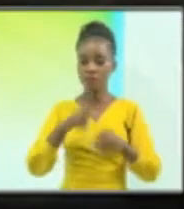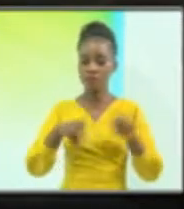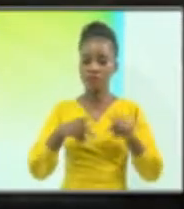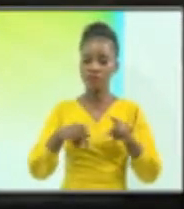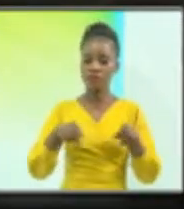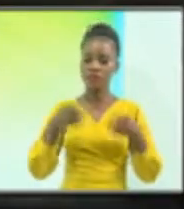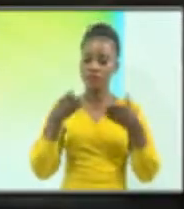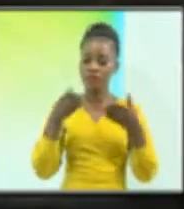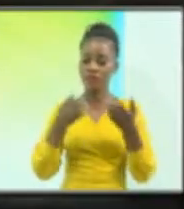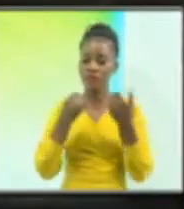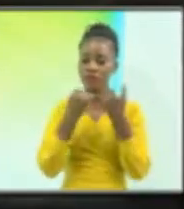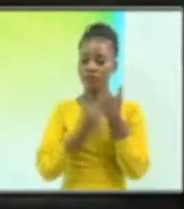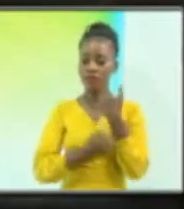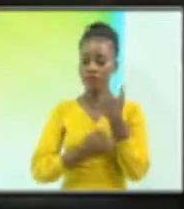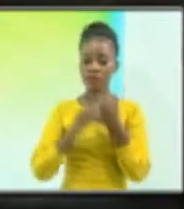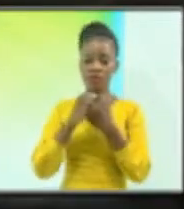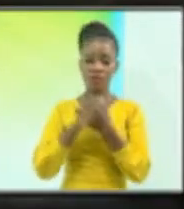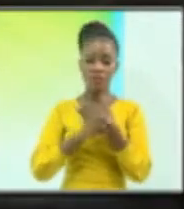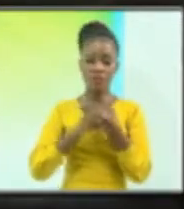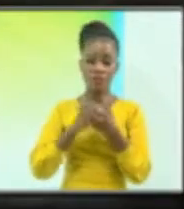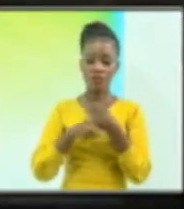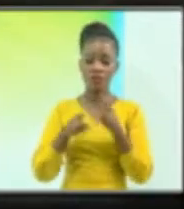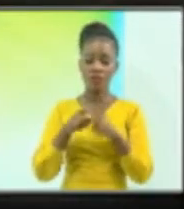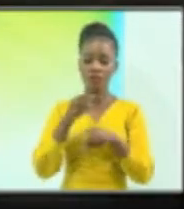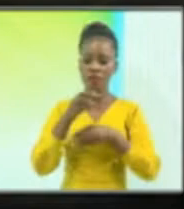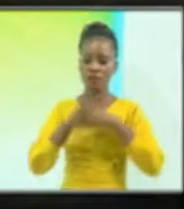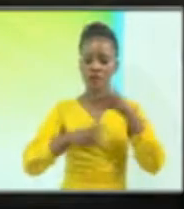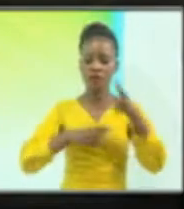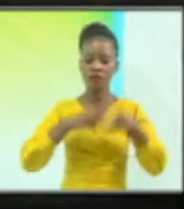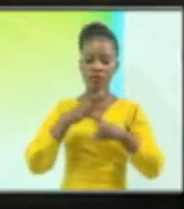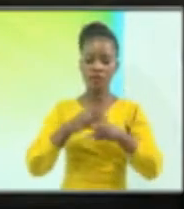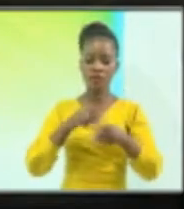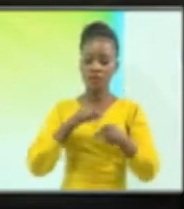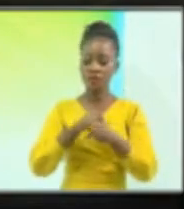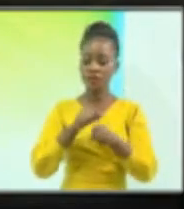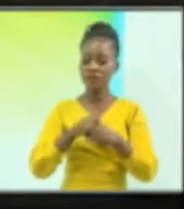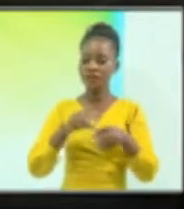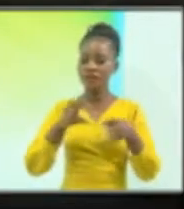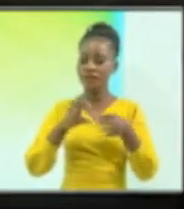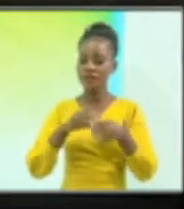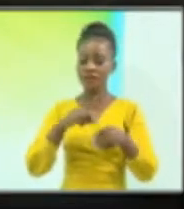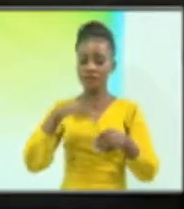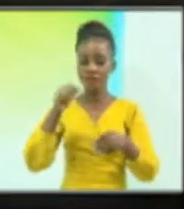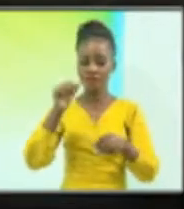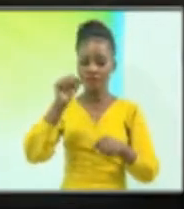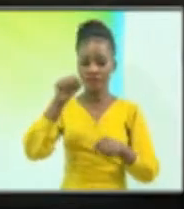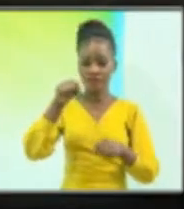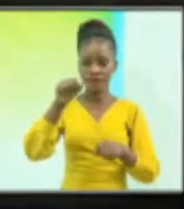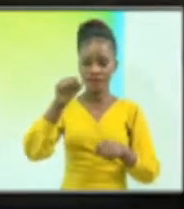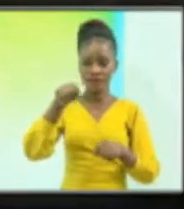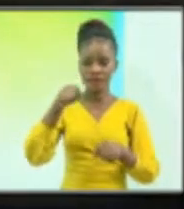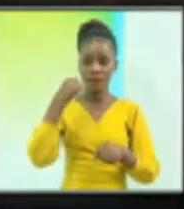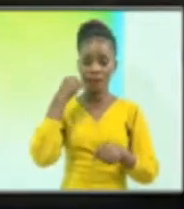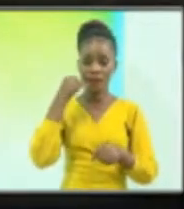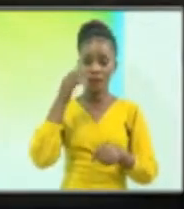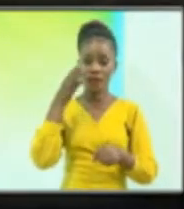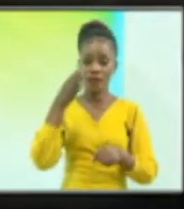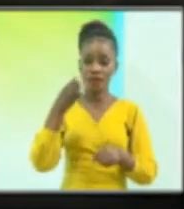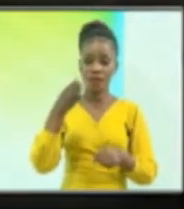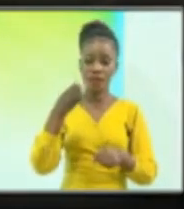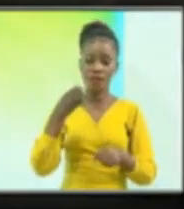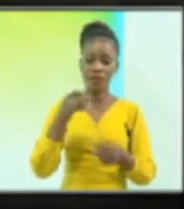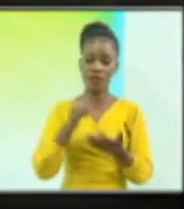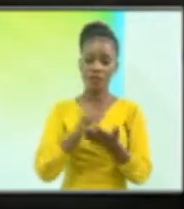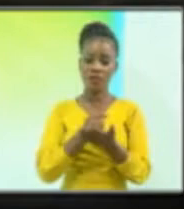living in those countries I've mentioned, where our presence is registered, can go to those embassies and finish passport